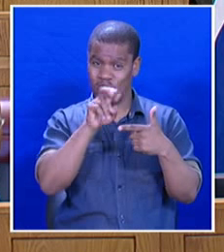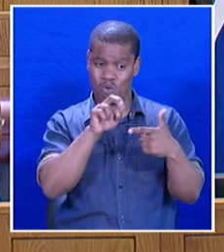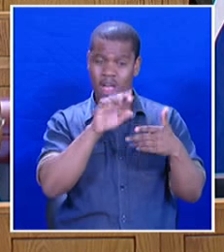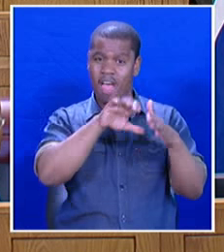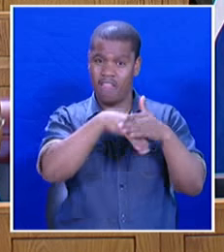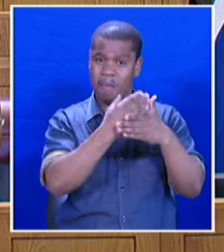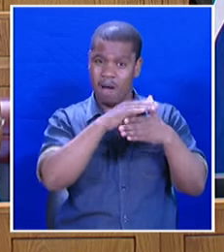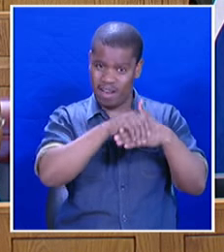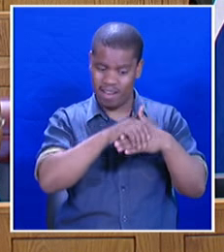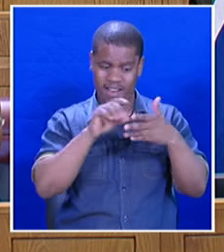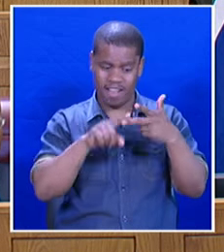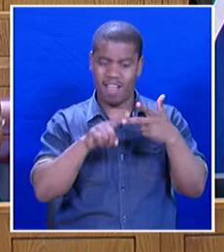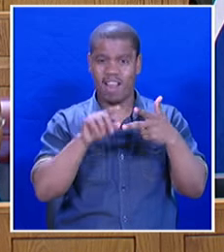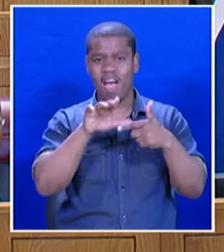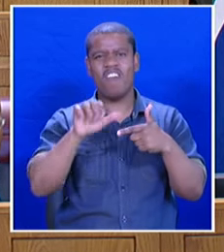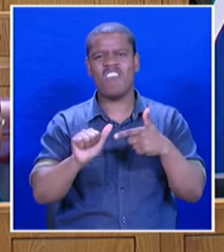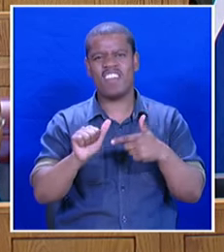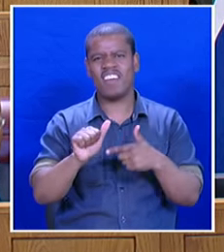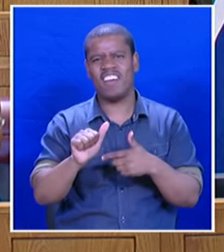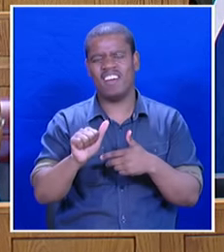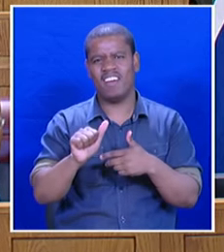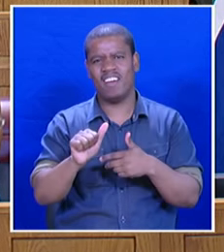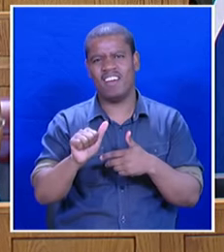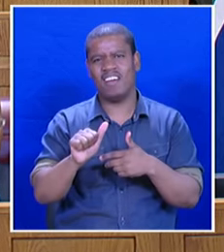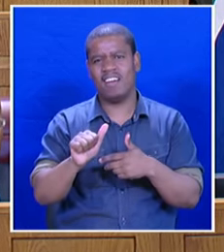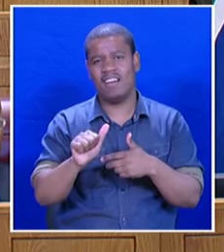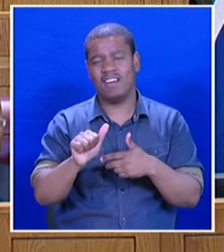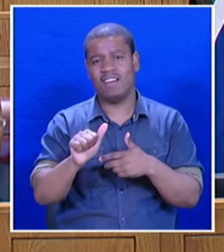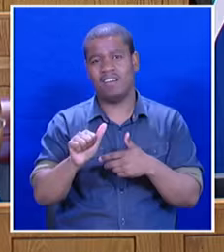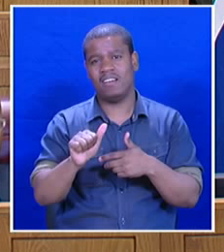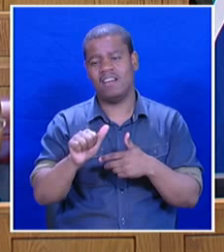President may choose to respond to it, but it is really a new question.